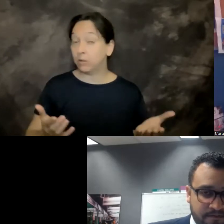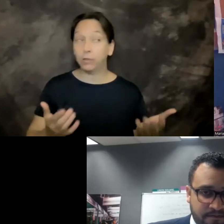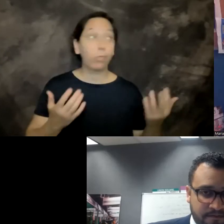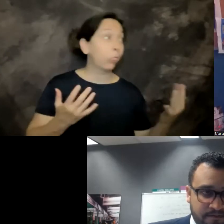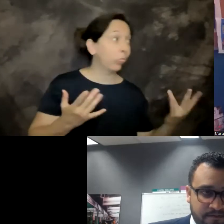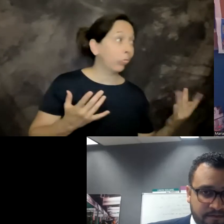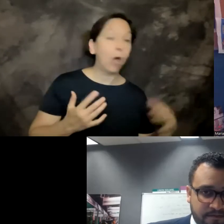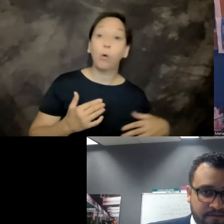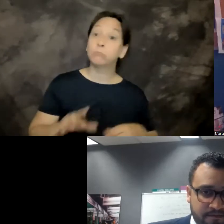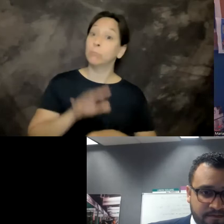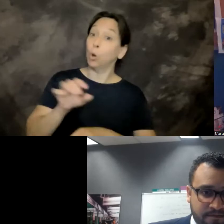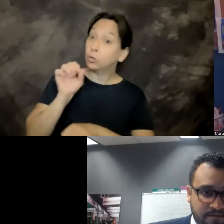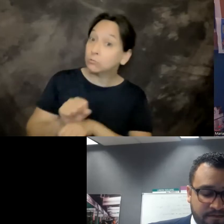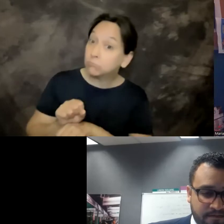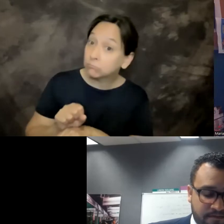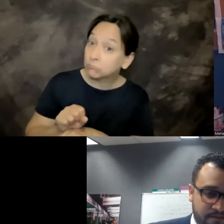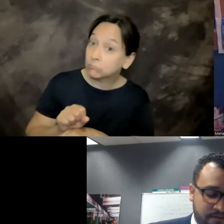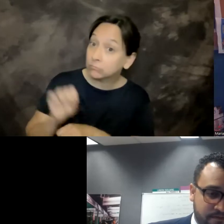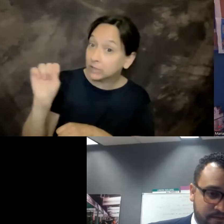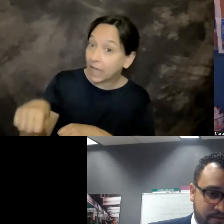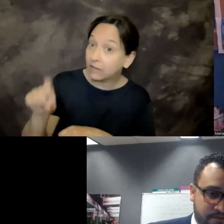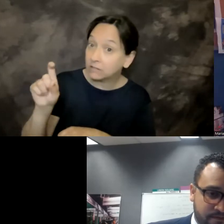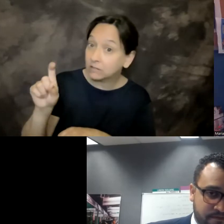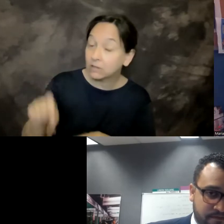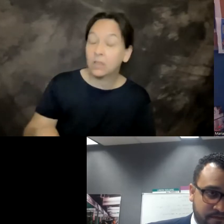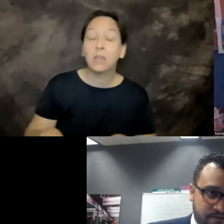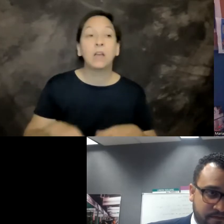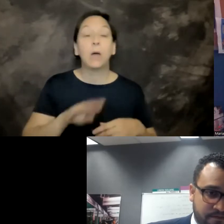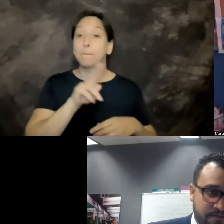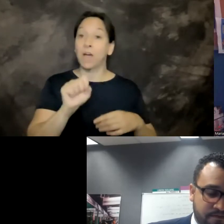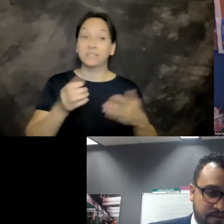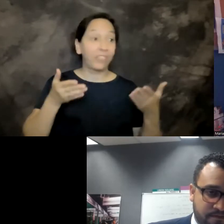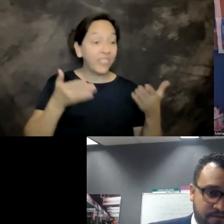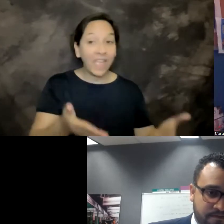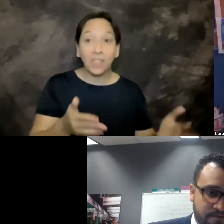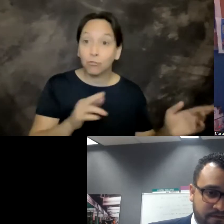schedule a time so that a bus will definitely be there for you, and